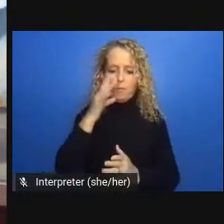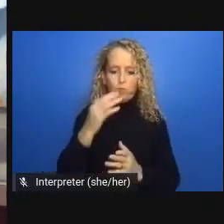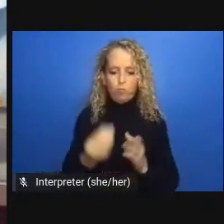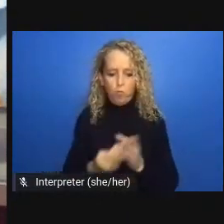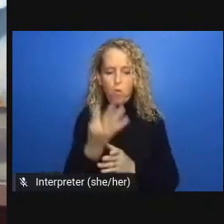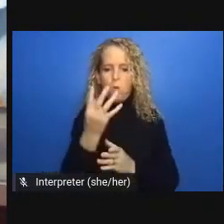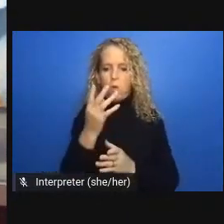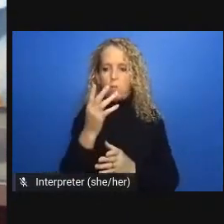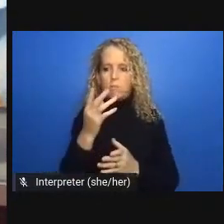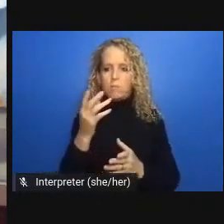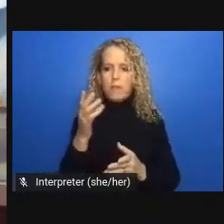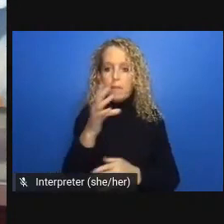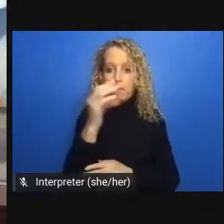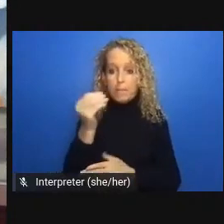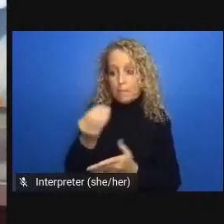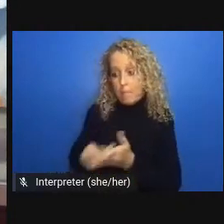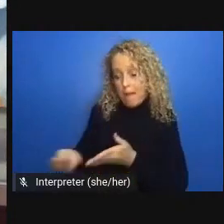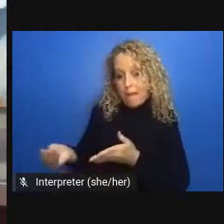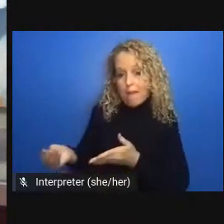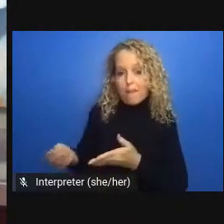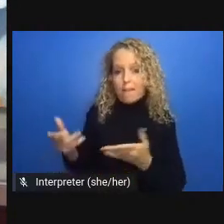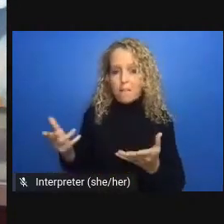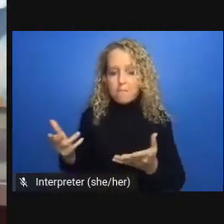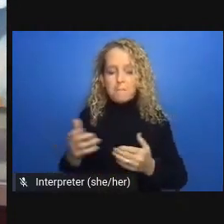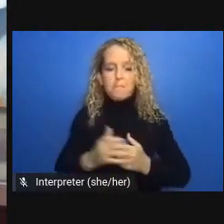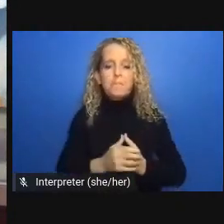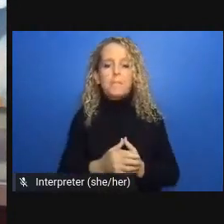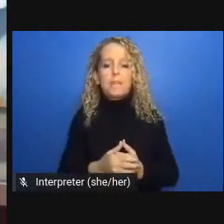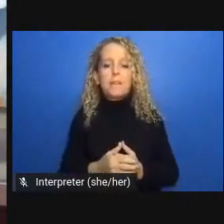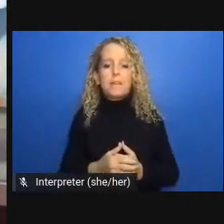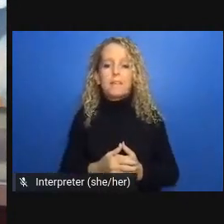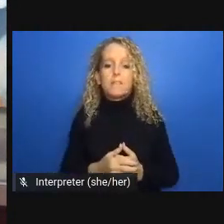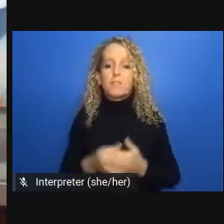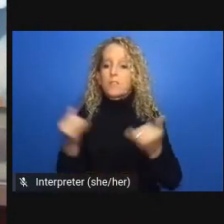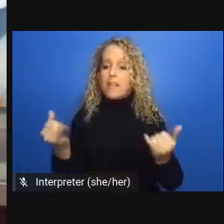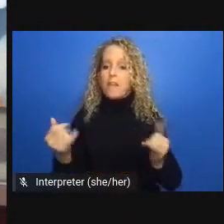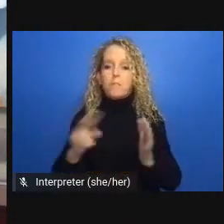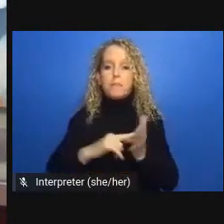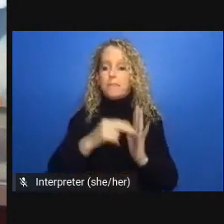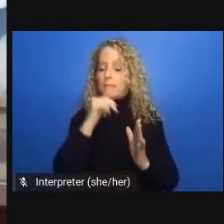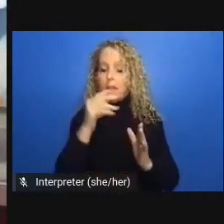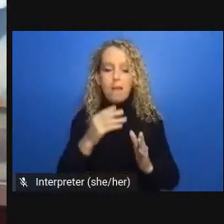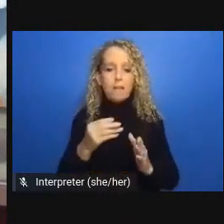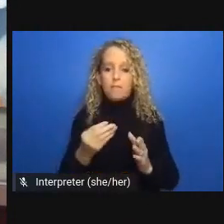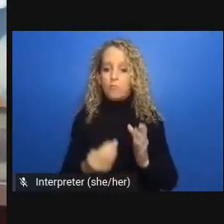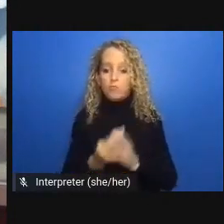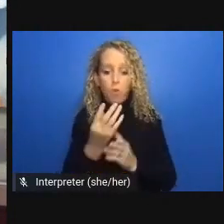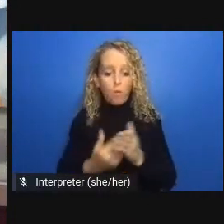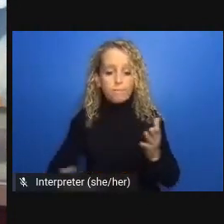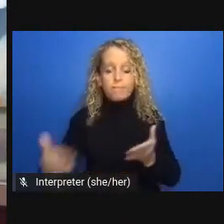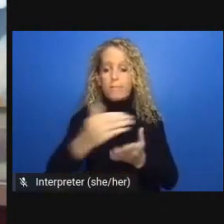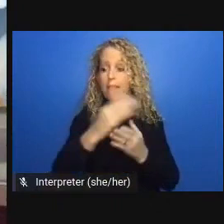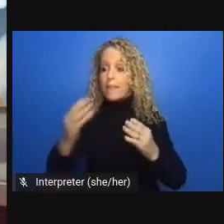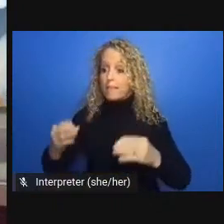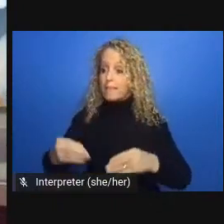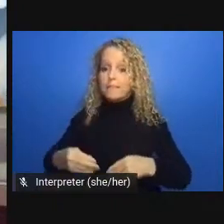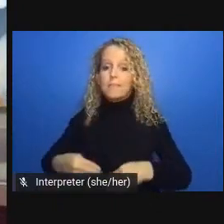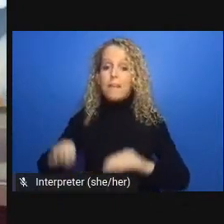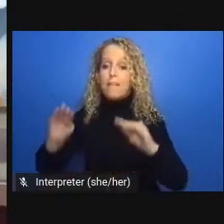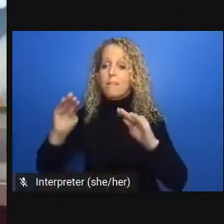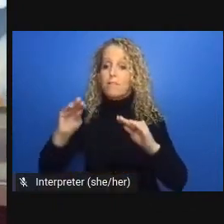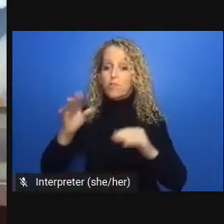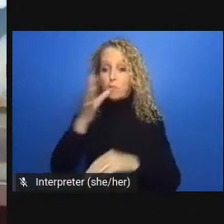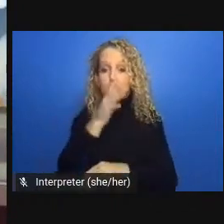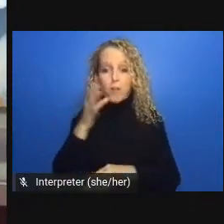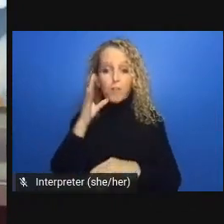that we were no longer selling direct to market in the same way because there weren't markets necessarily where people were going to.